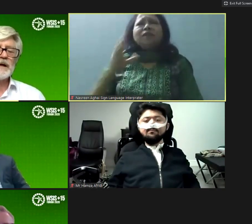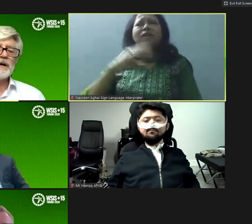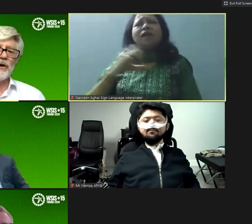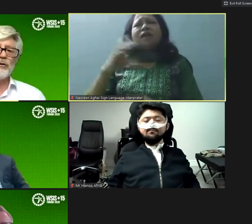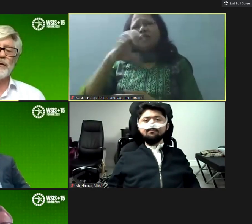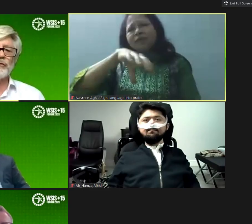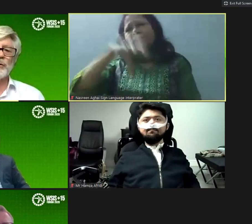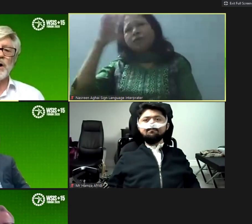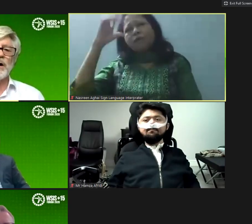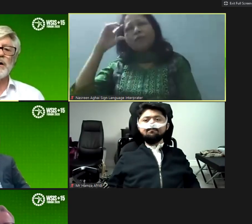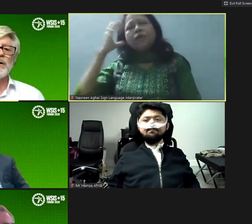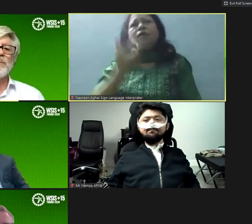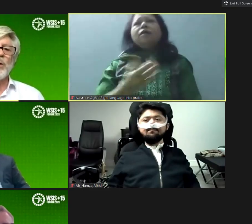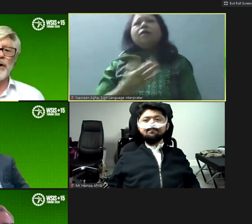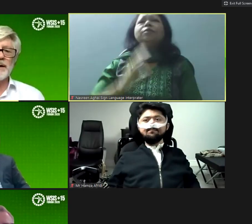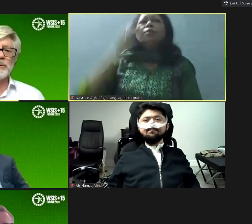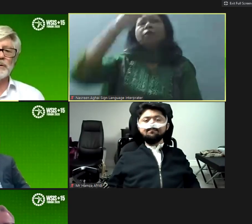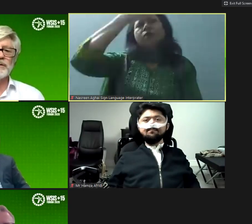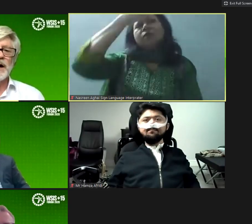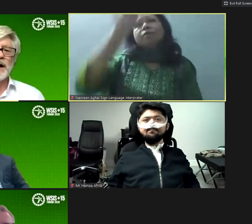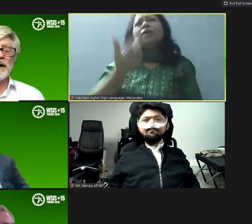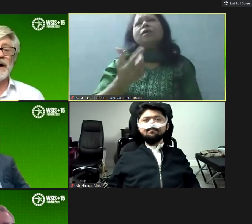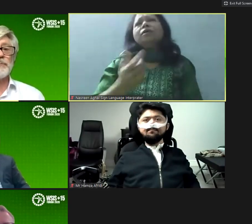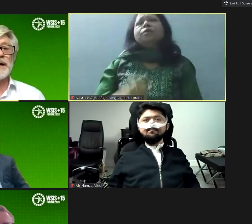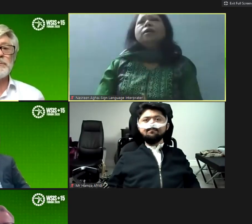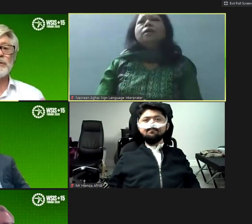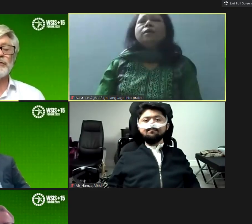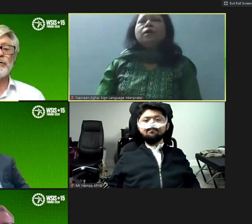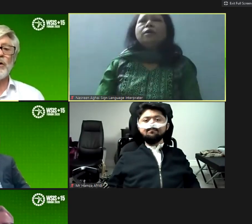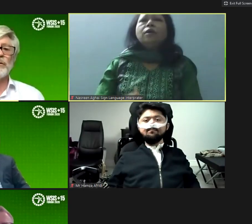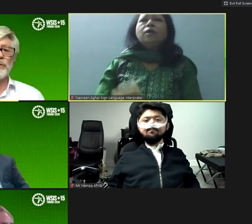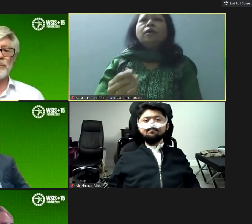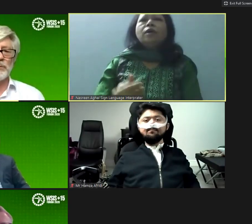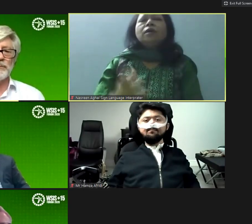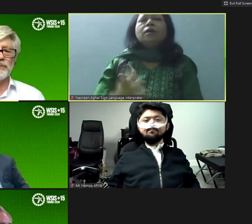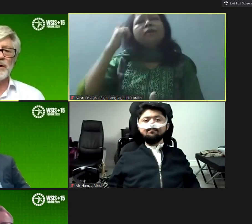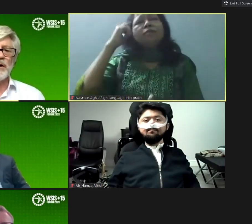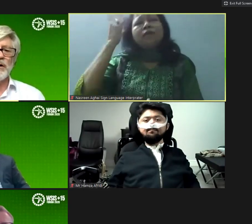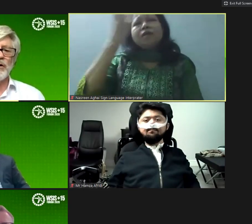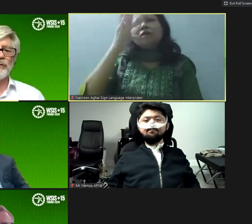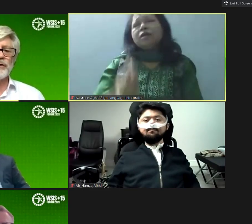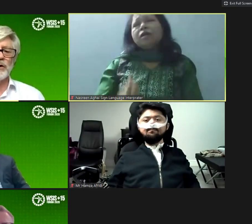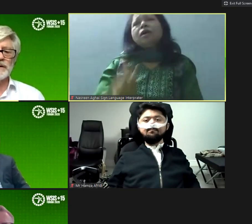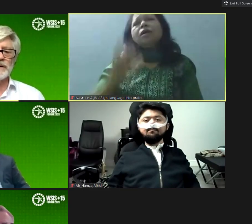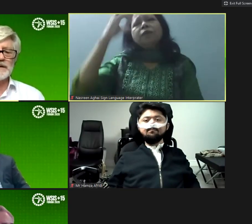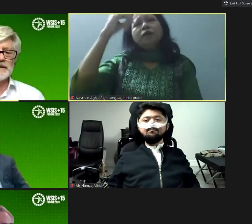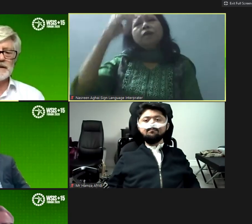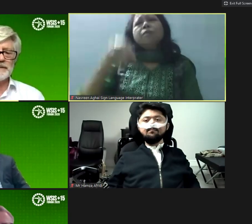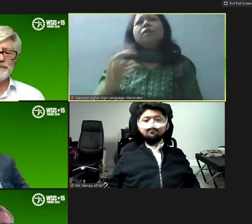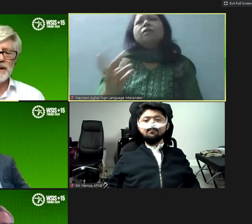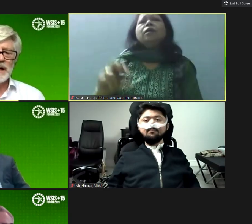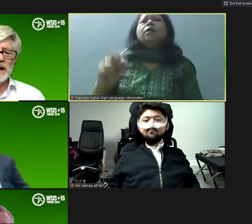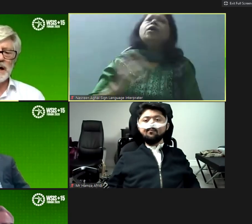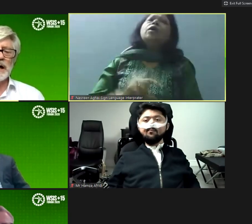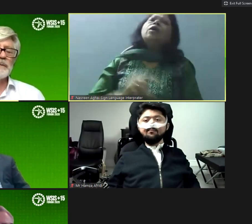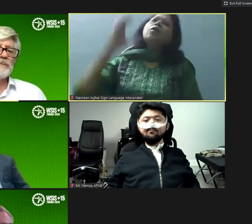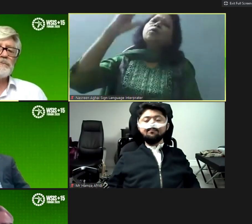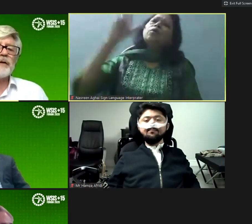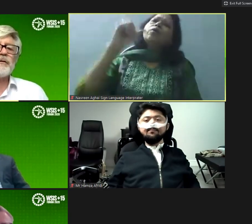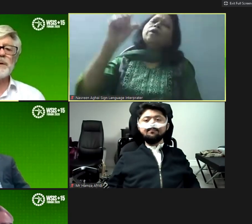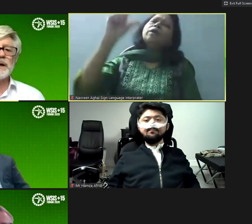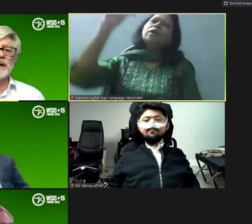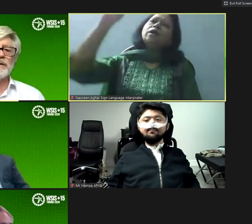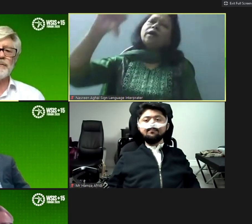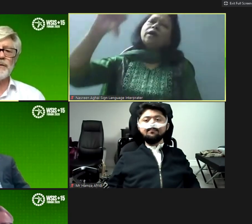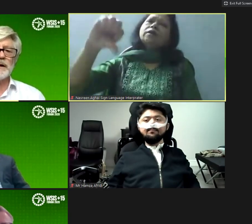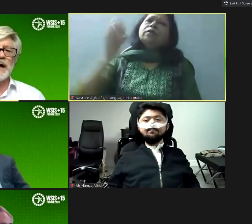disproportionately. Those of us who are more abled have been able to resolve the problems of COVID-19.